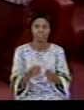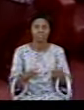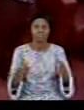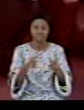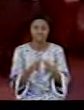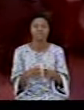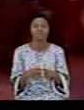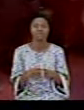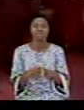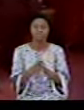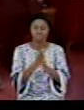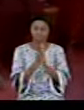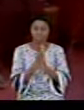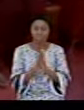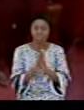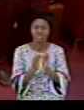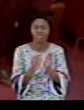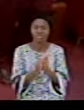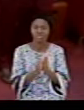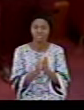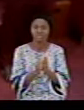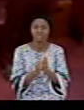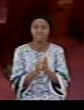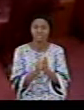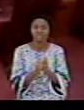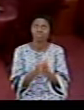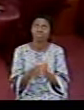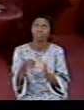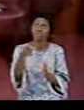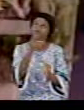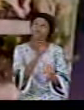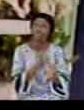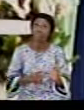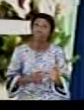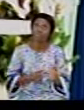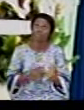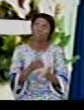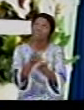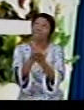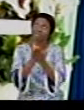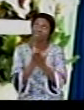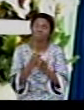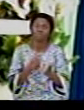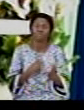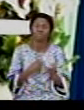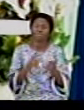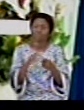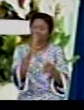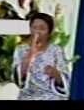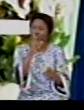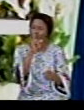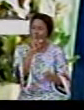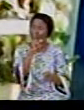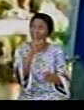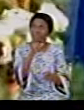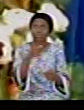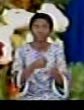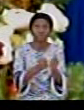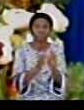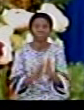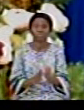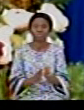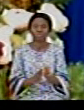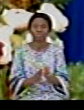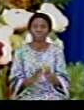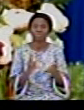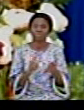Pray and talk to the Lord and say, Lord, help me, Lord, to be a true follower. Help me, Lord, to